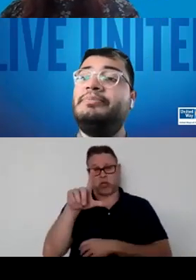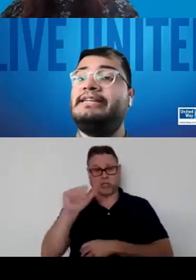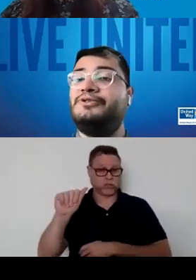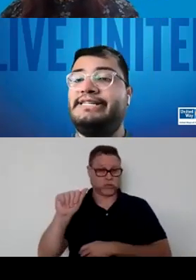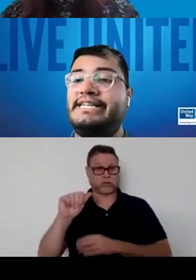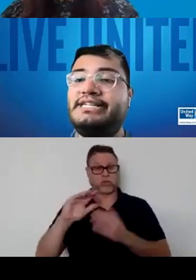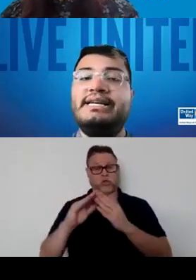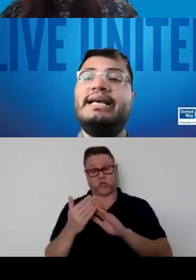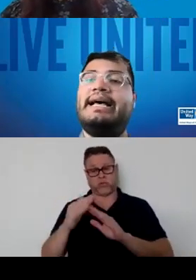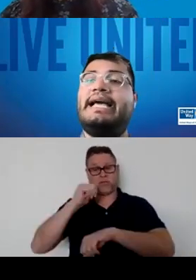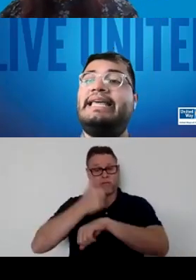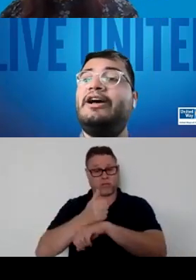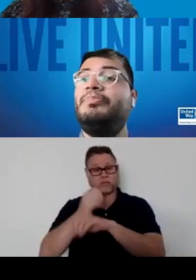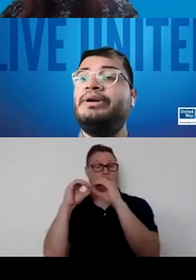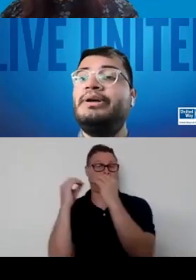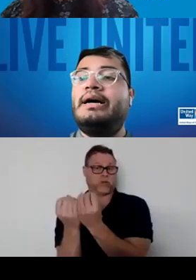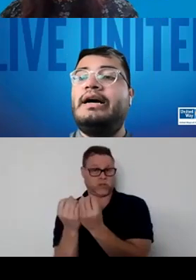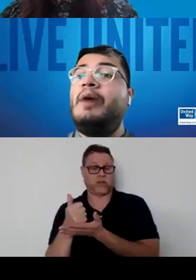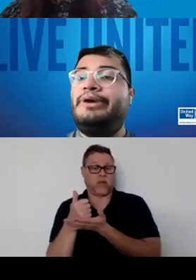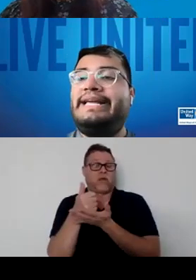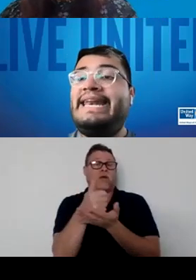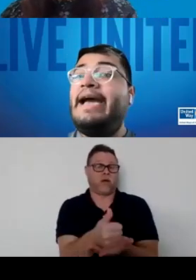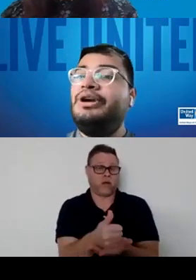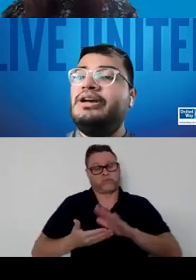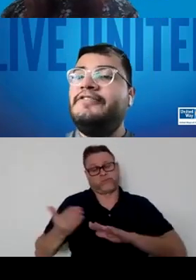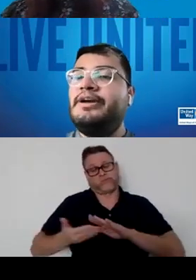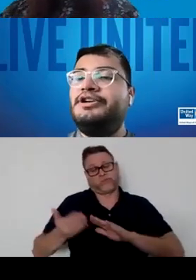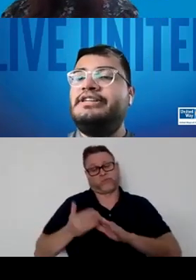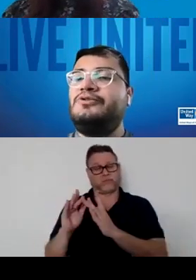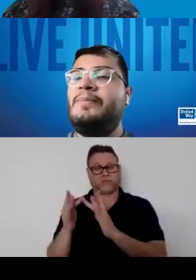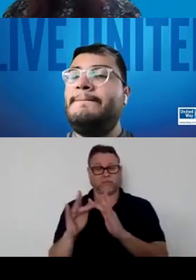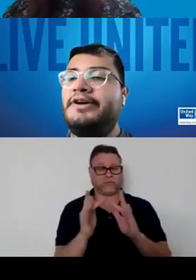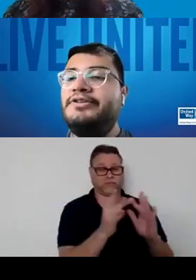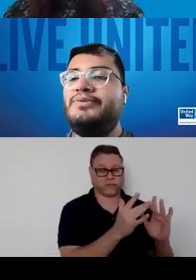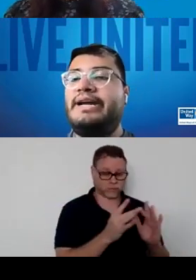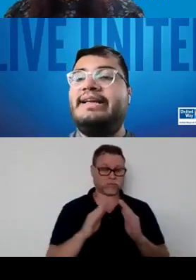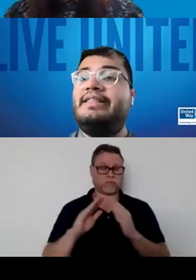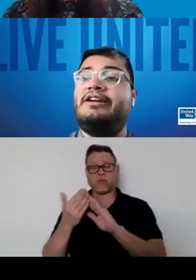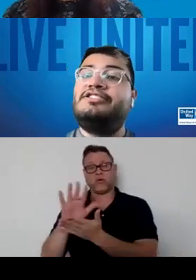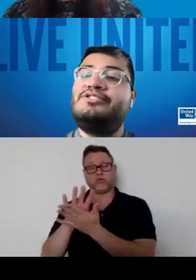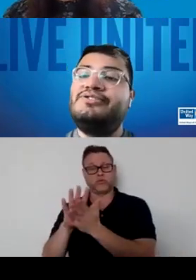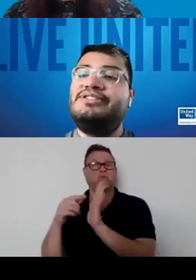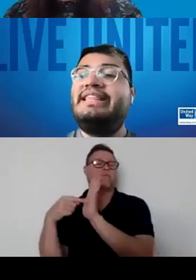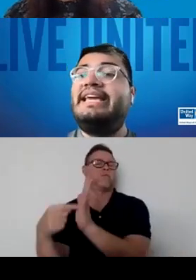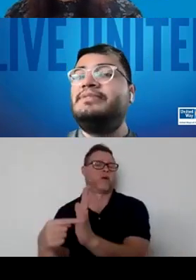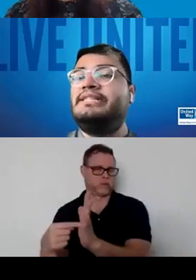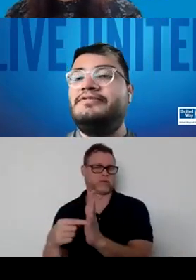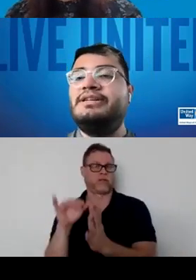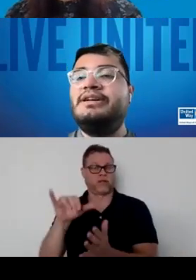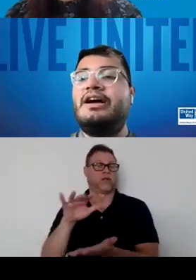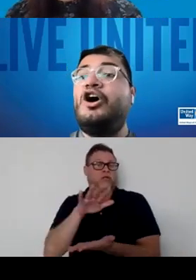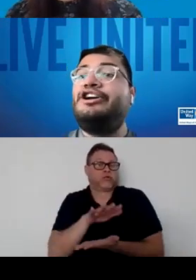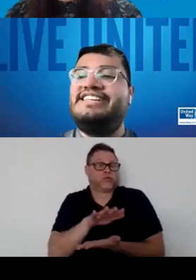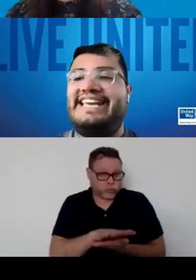a community-based organization, and they help operate a network of community school models, right, that are schools, but they